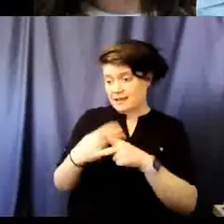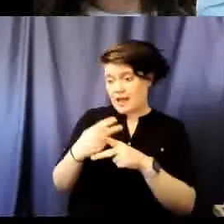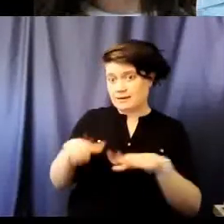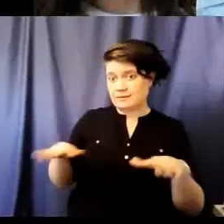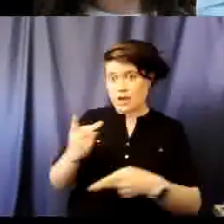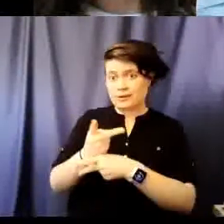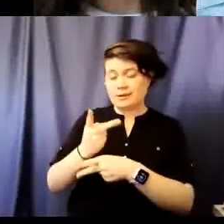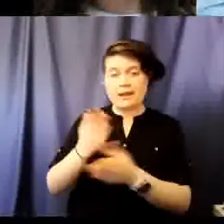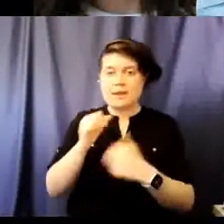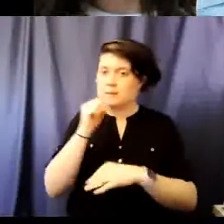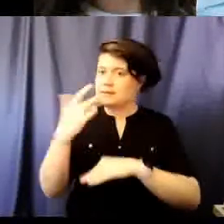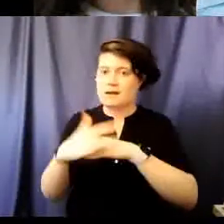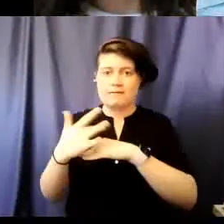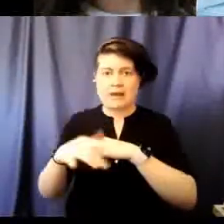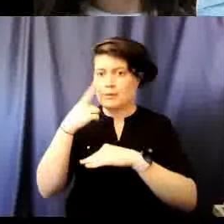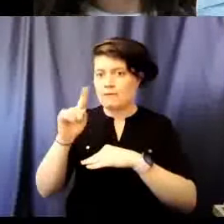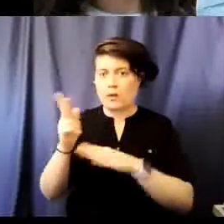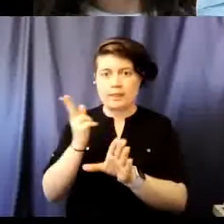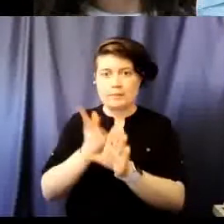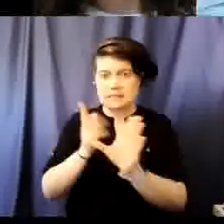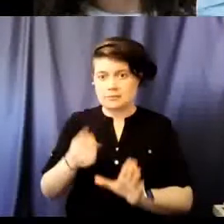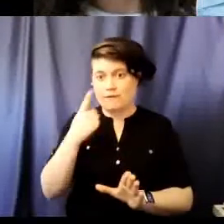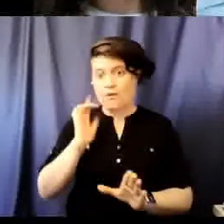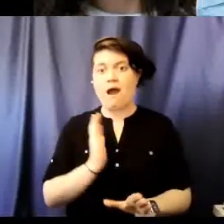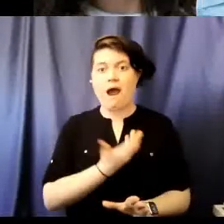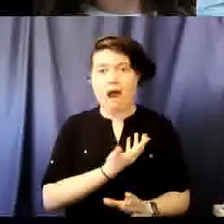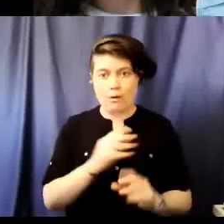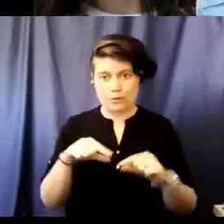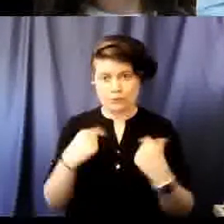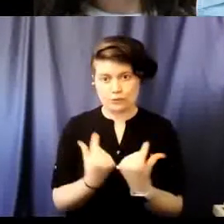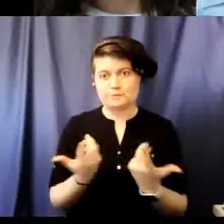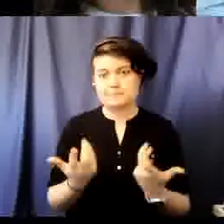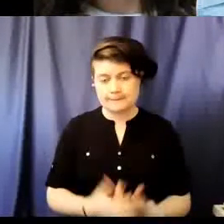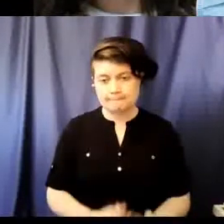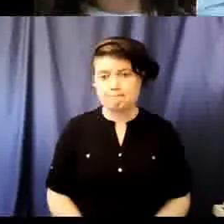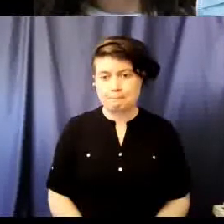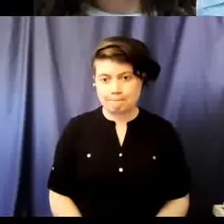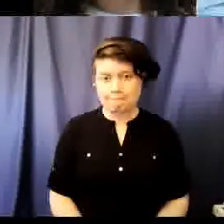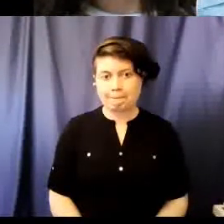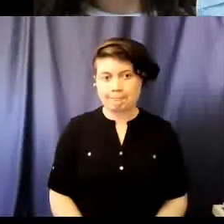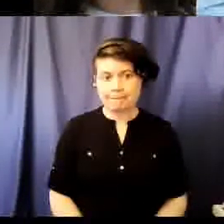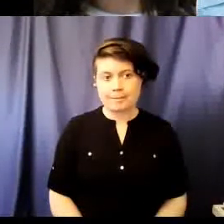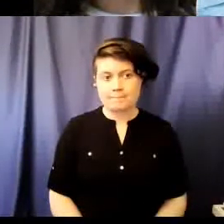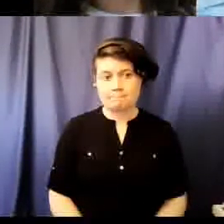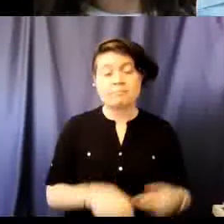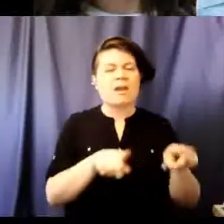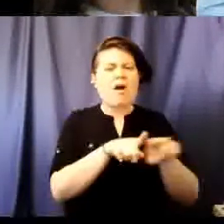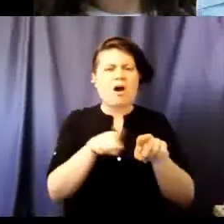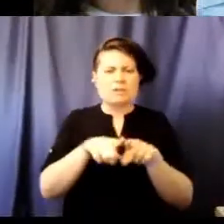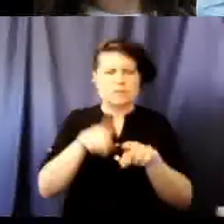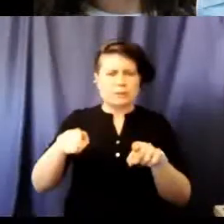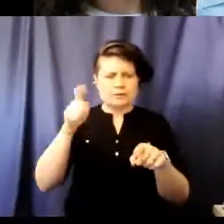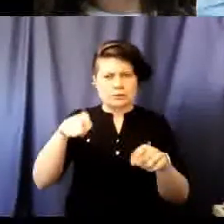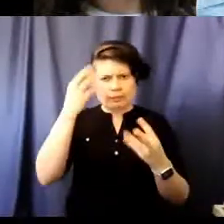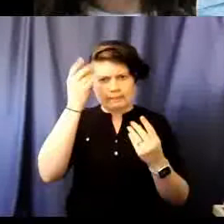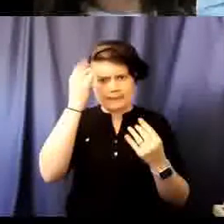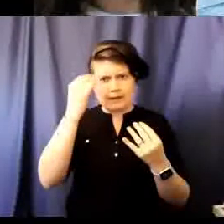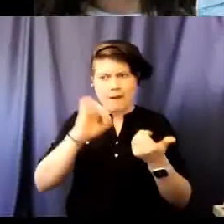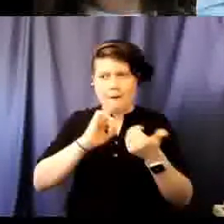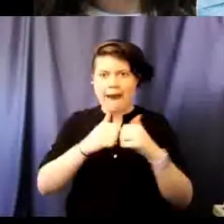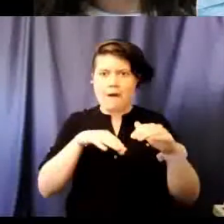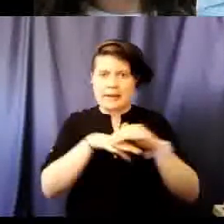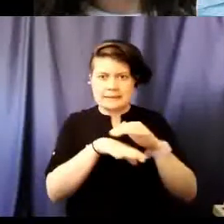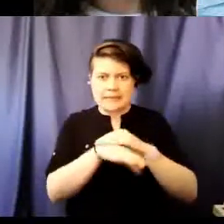be available to the participants in our groups. We also have to consider how accessible and visible